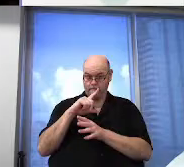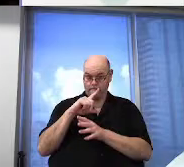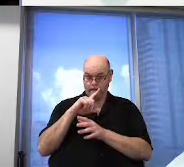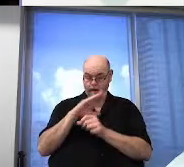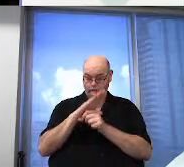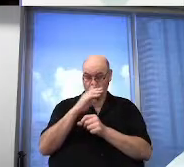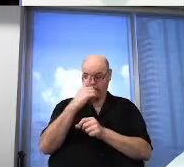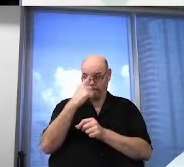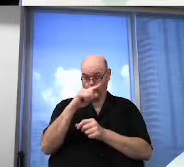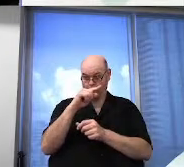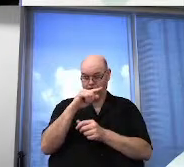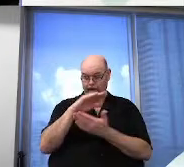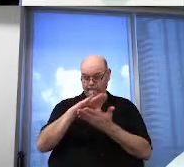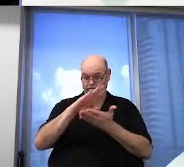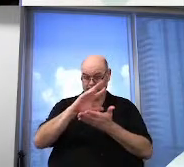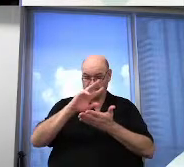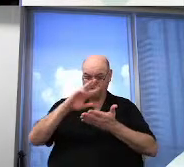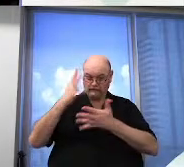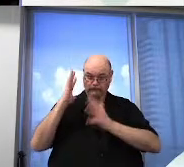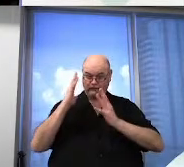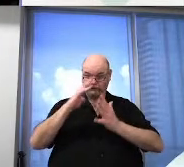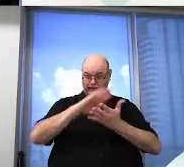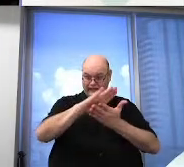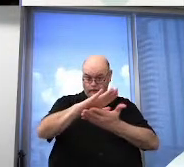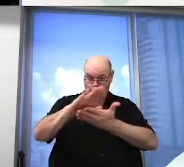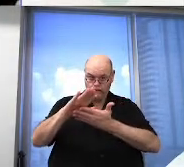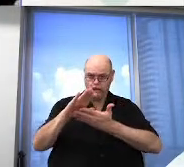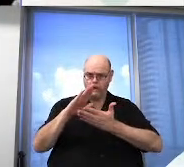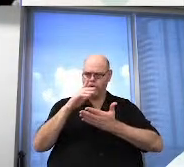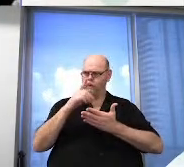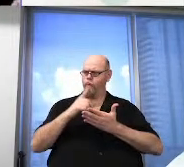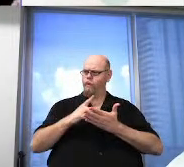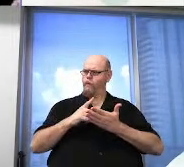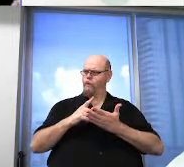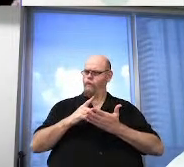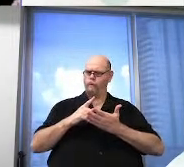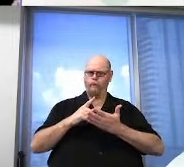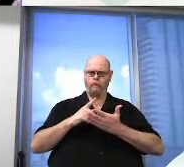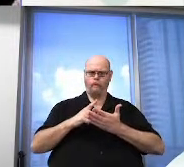vegetation clearing, what's the criteria that you use to move